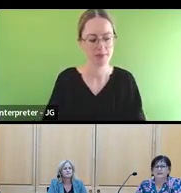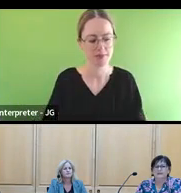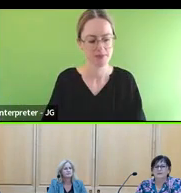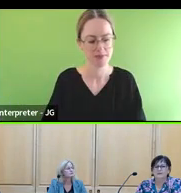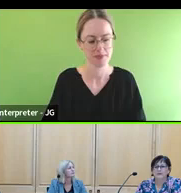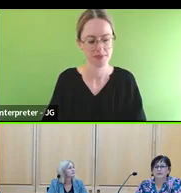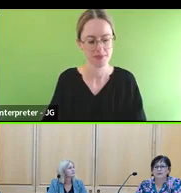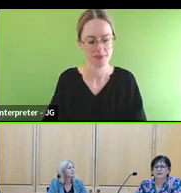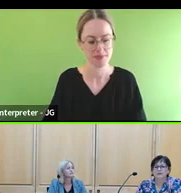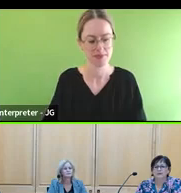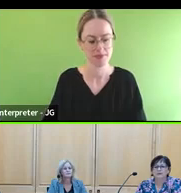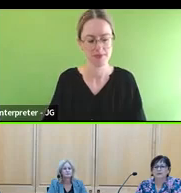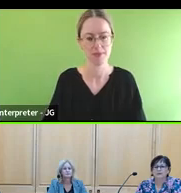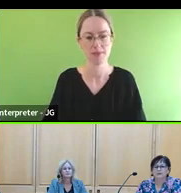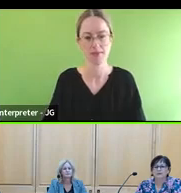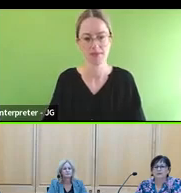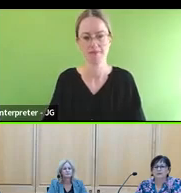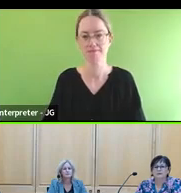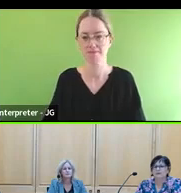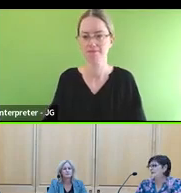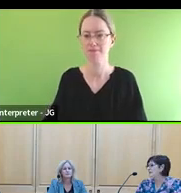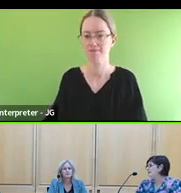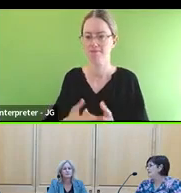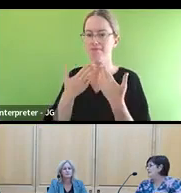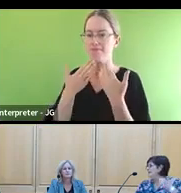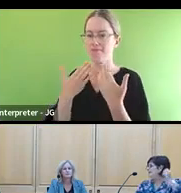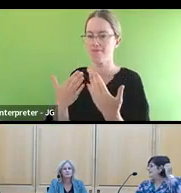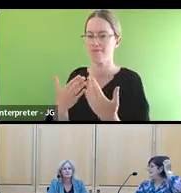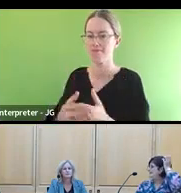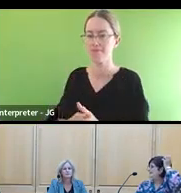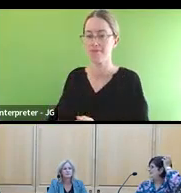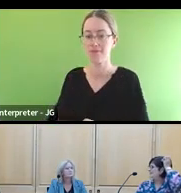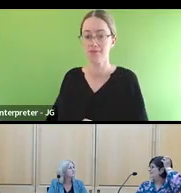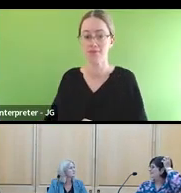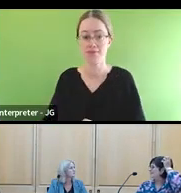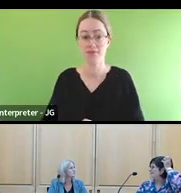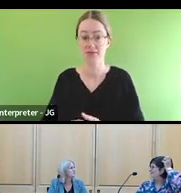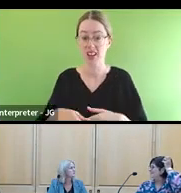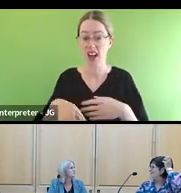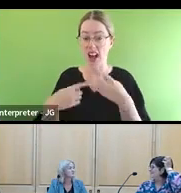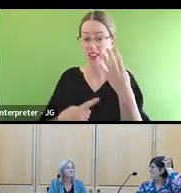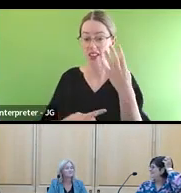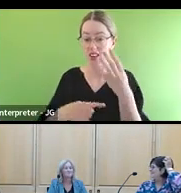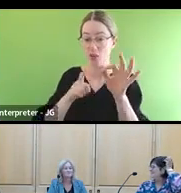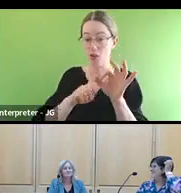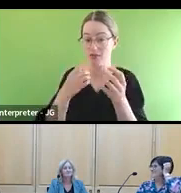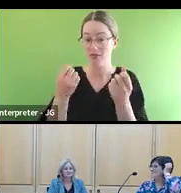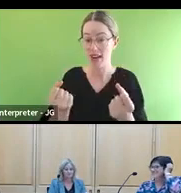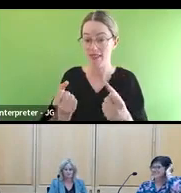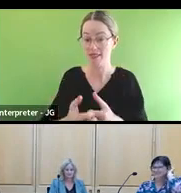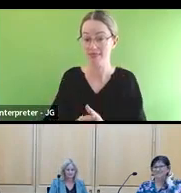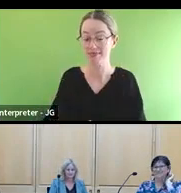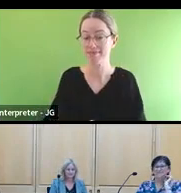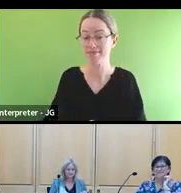I see. Thank you very much. Thank you, Jessica. Are there any other question, members?